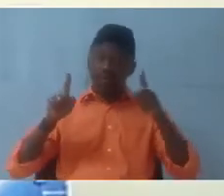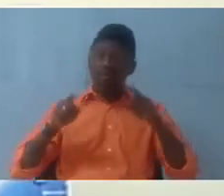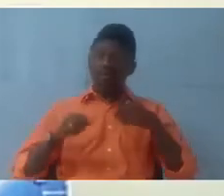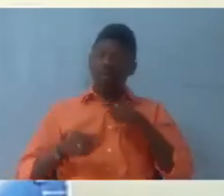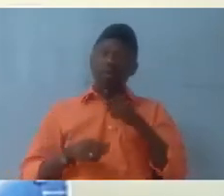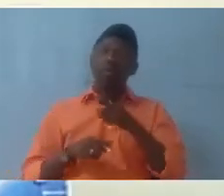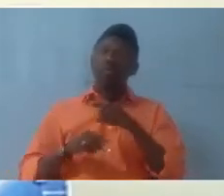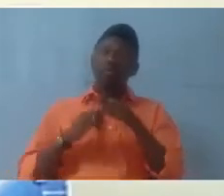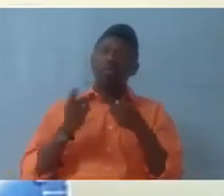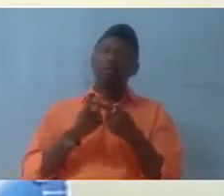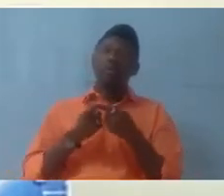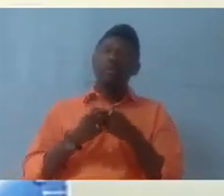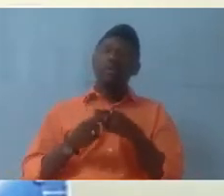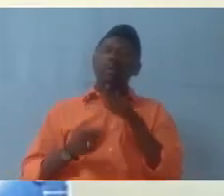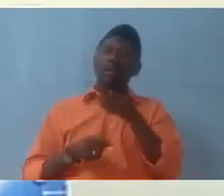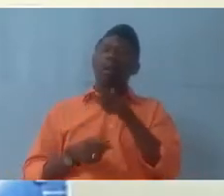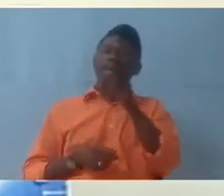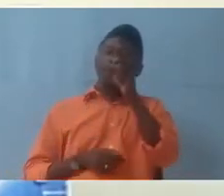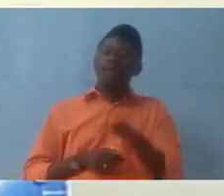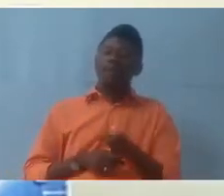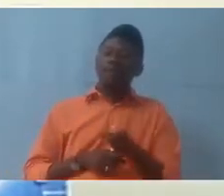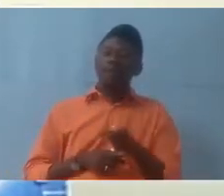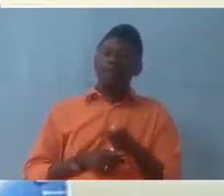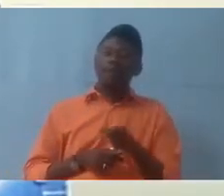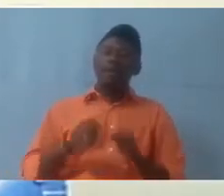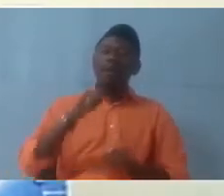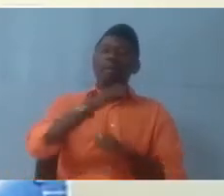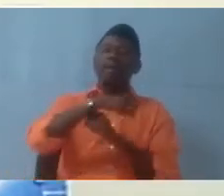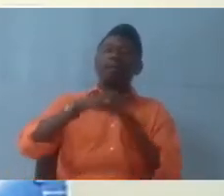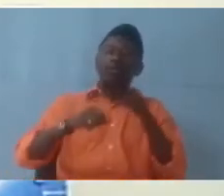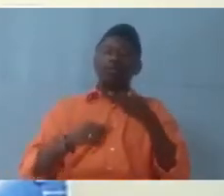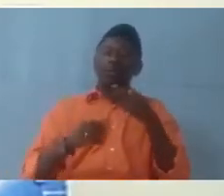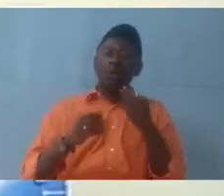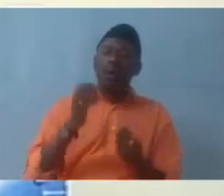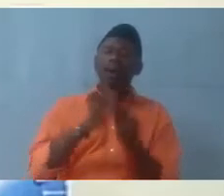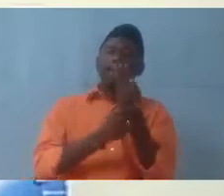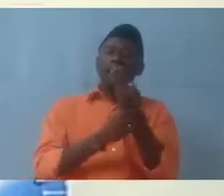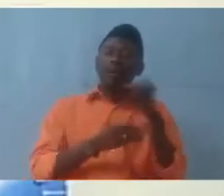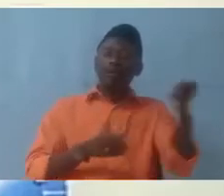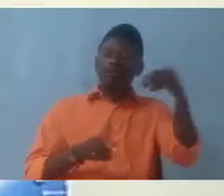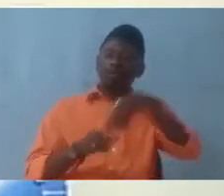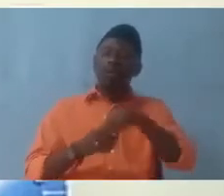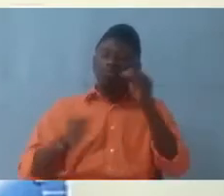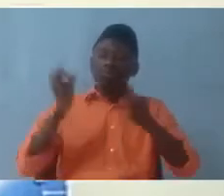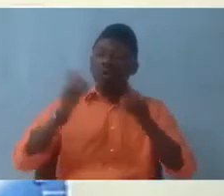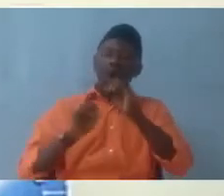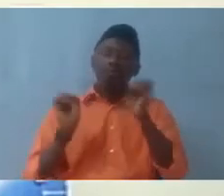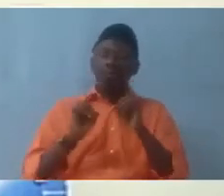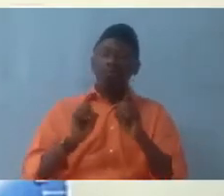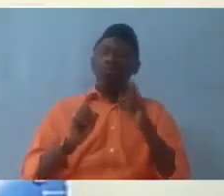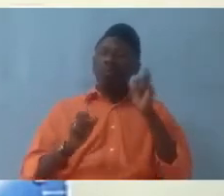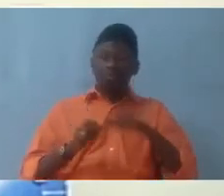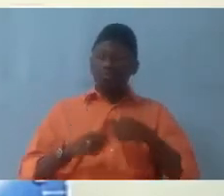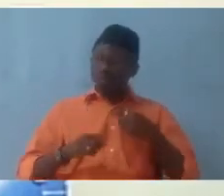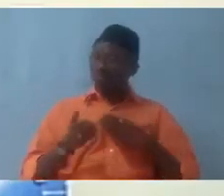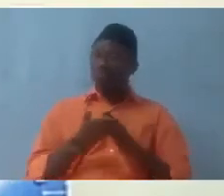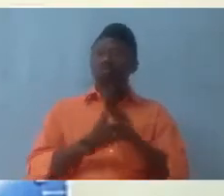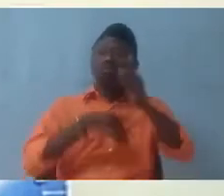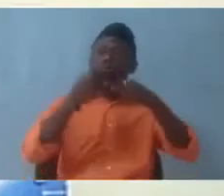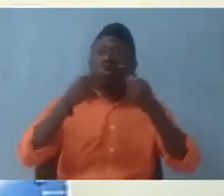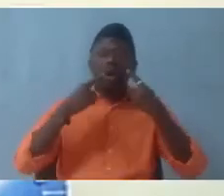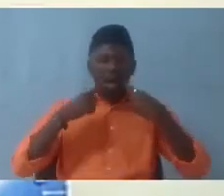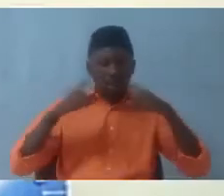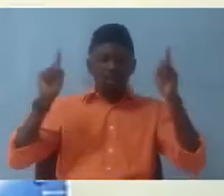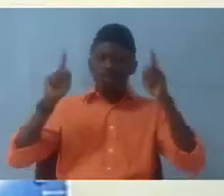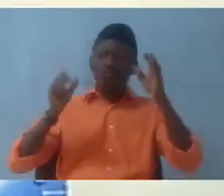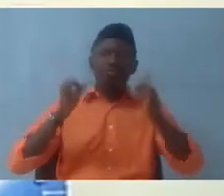call judgment in default, meaning the defendant did not appear but we still gave judgment. Moy jamono bi nga xamne moy dogal bi nga xamne ni ki nga xamne